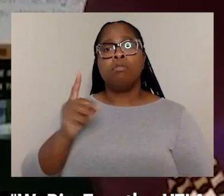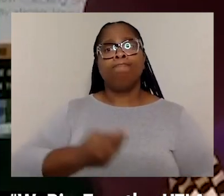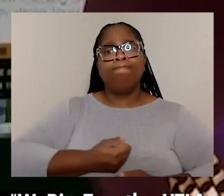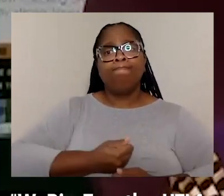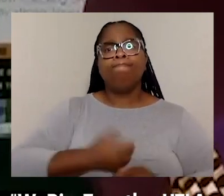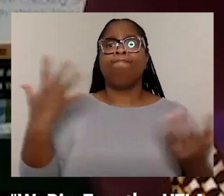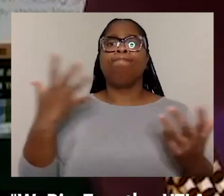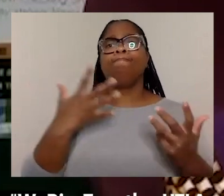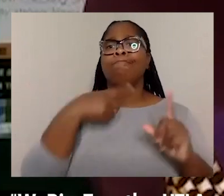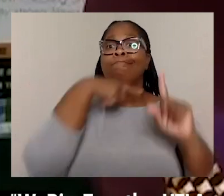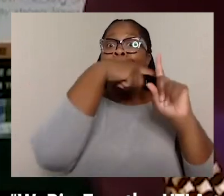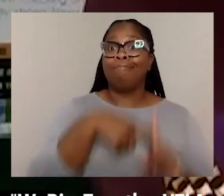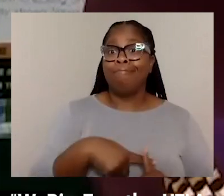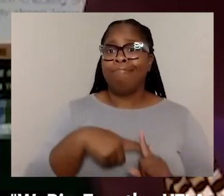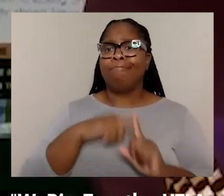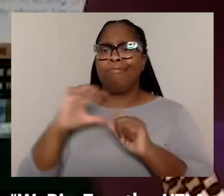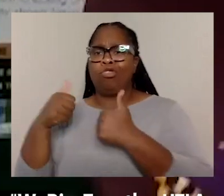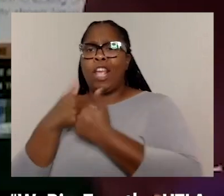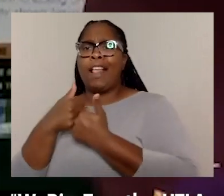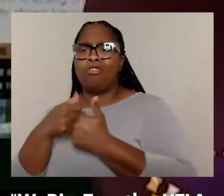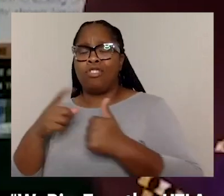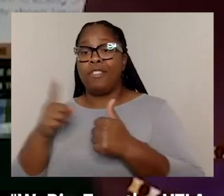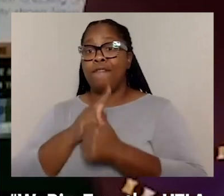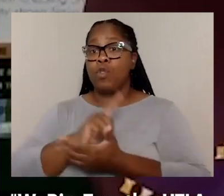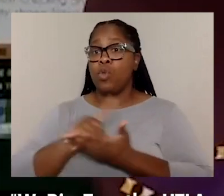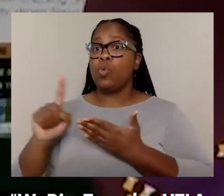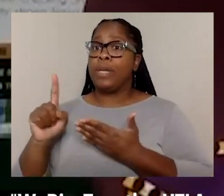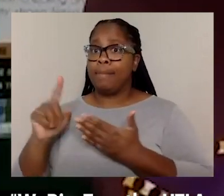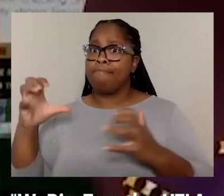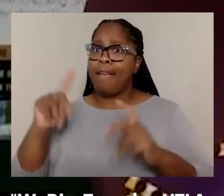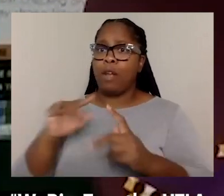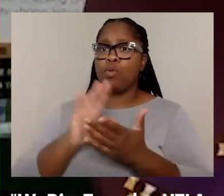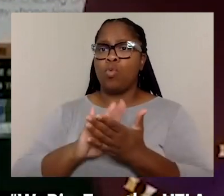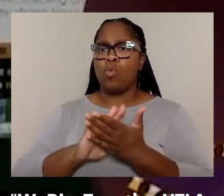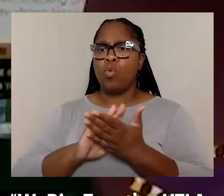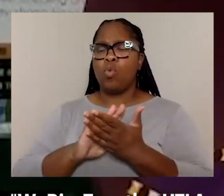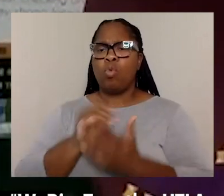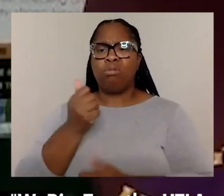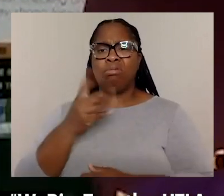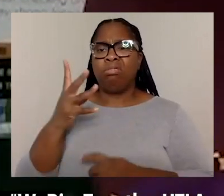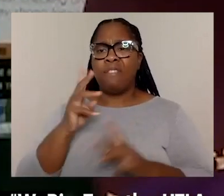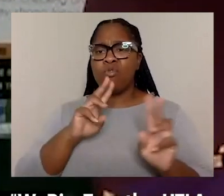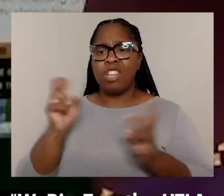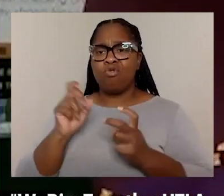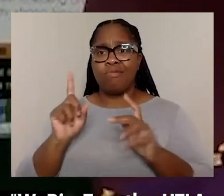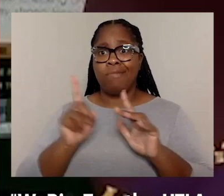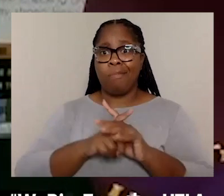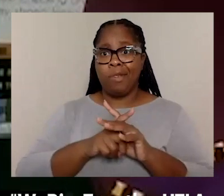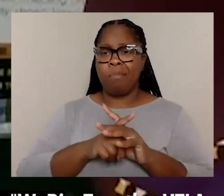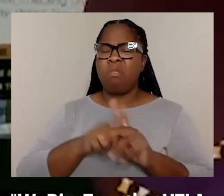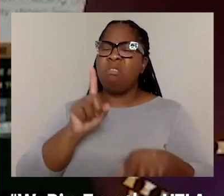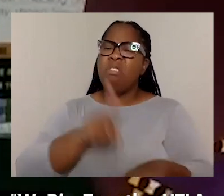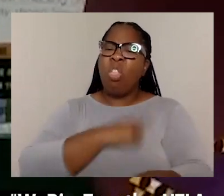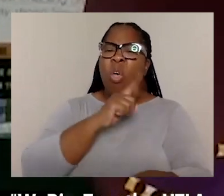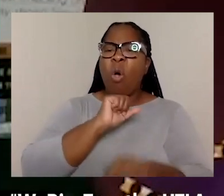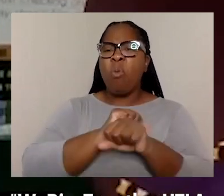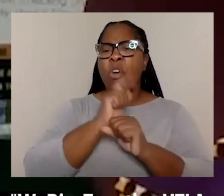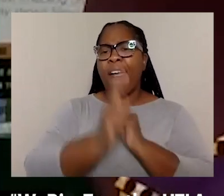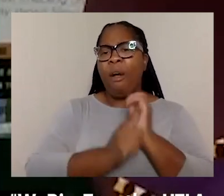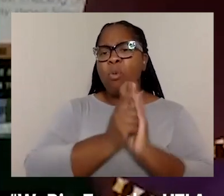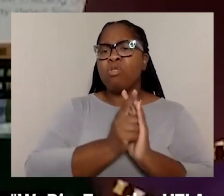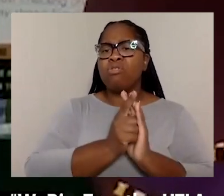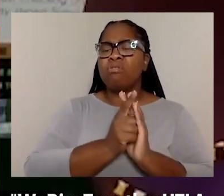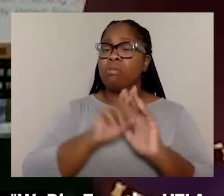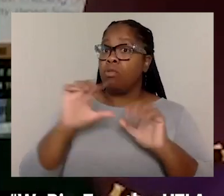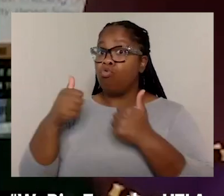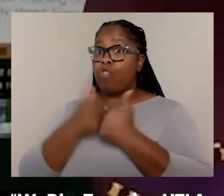back. Several issues came to the forefront: long work hours, challenges for teachers